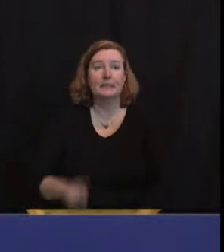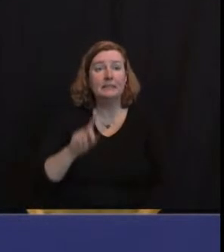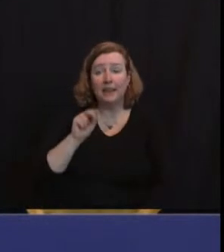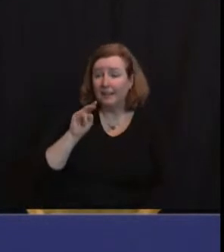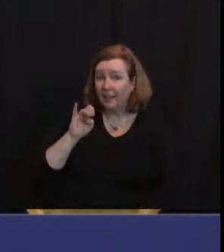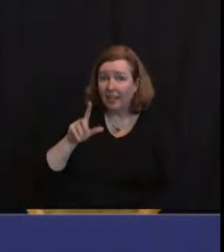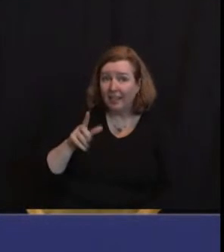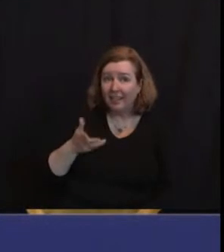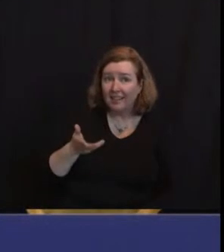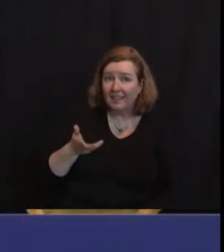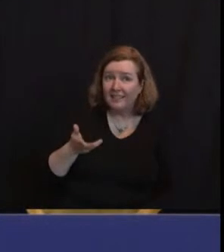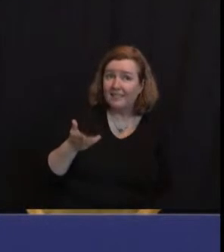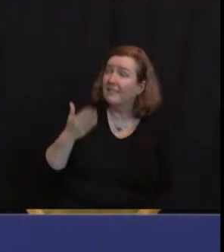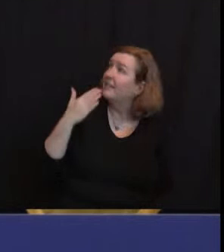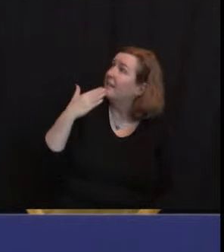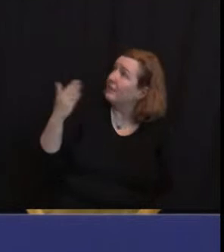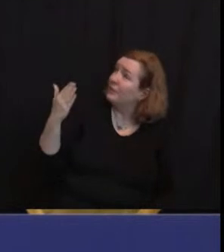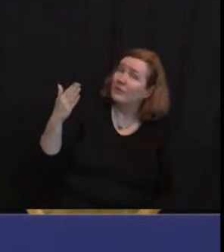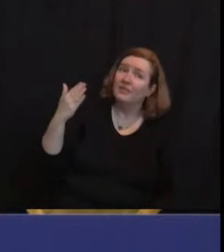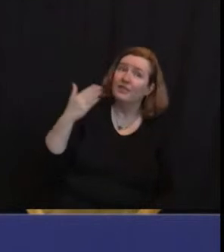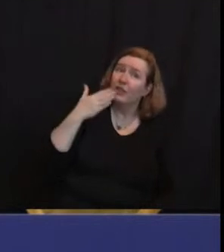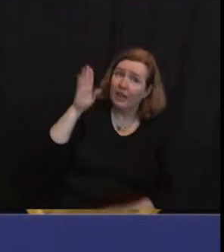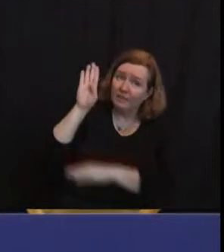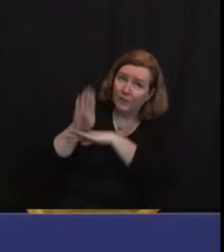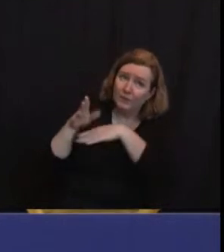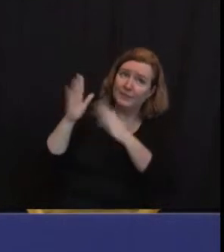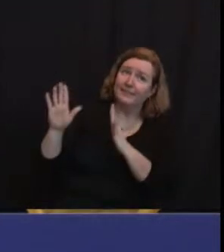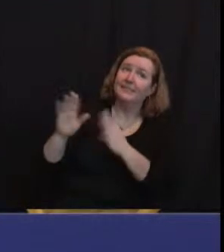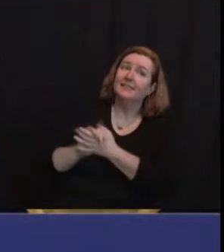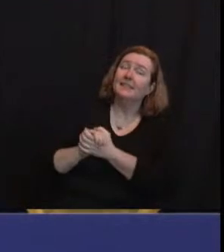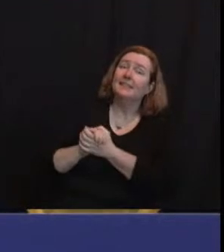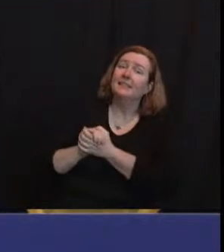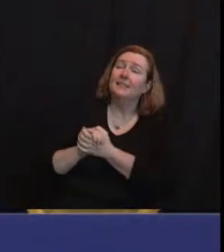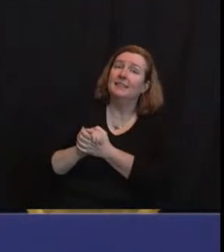afternoon. Critics complained about the borrowing, that it was